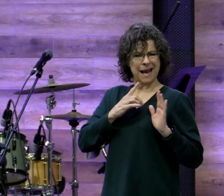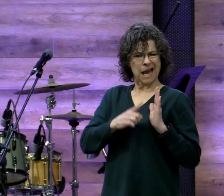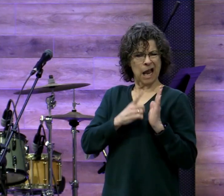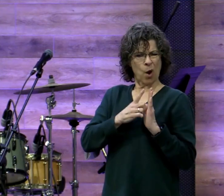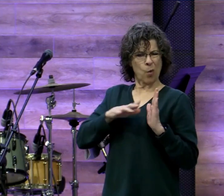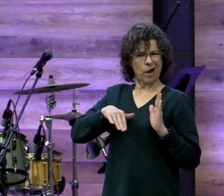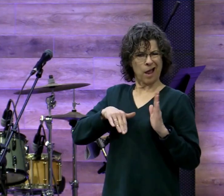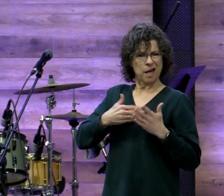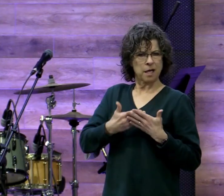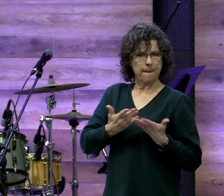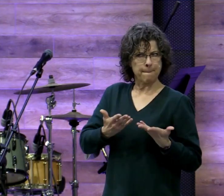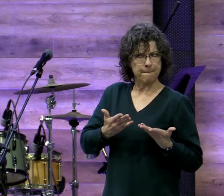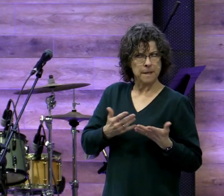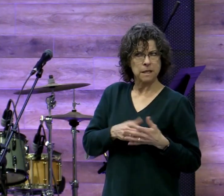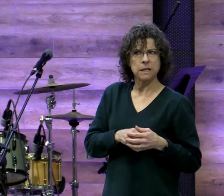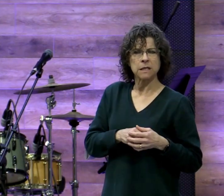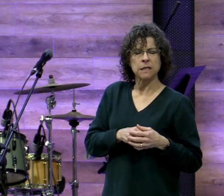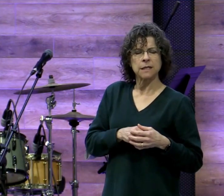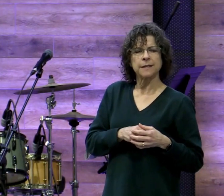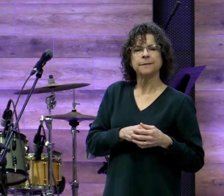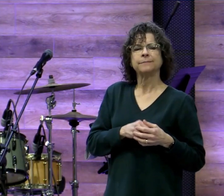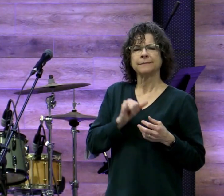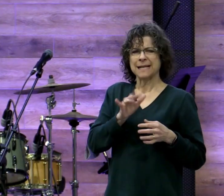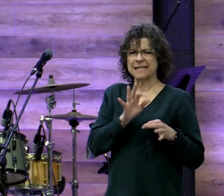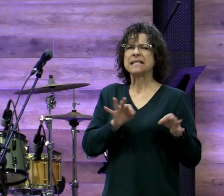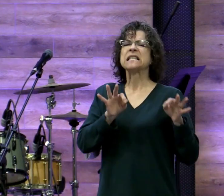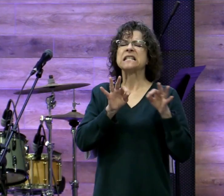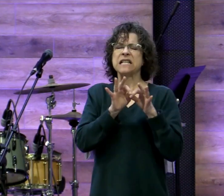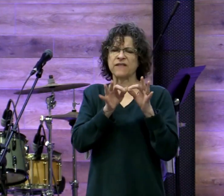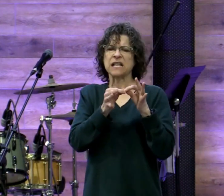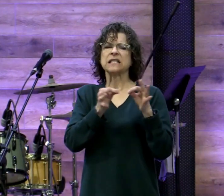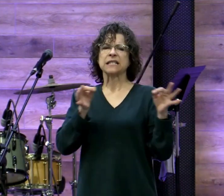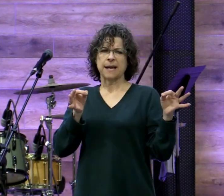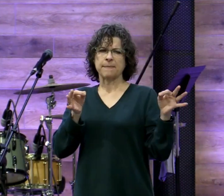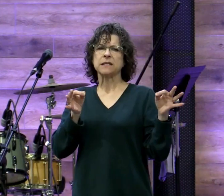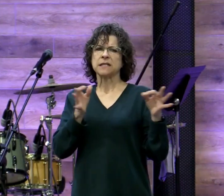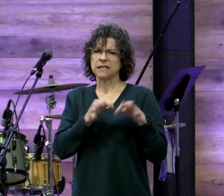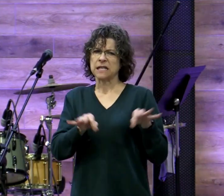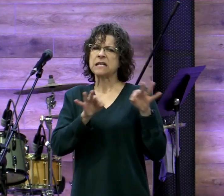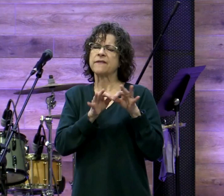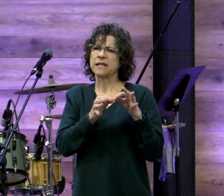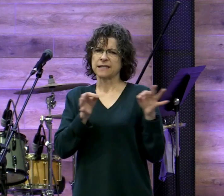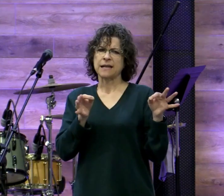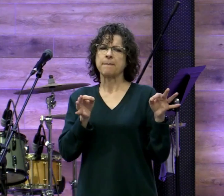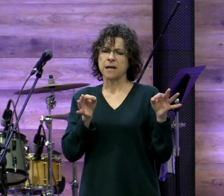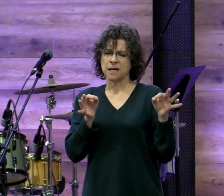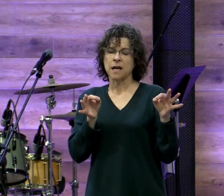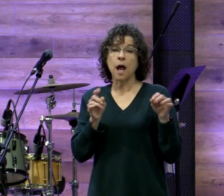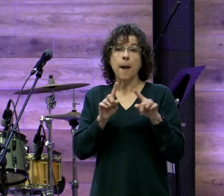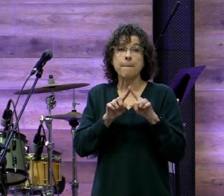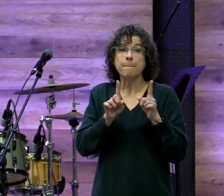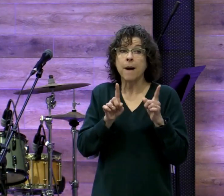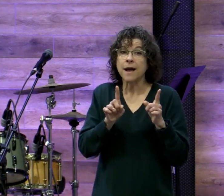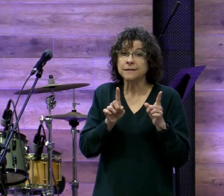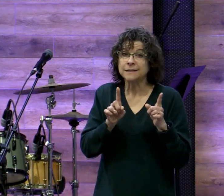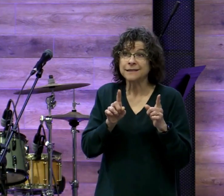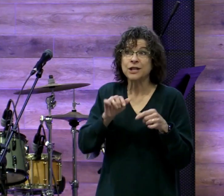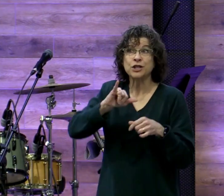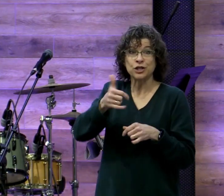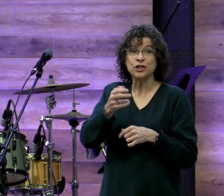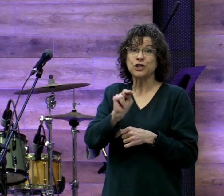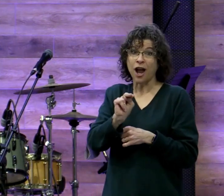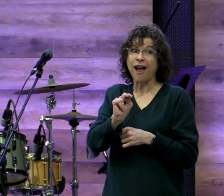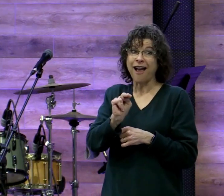such a significant statement in the Gospel of John. But suffice it to say, this is a technical phrase in John's Gospel that